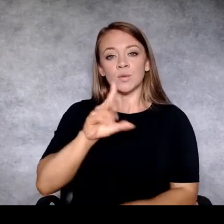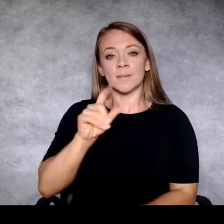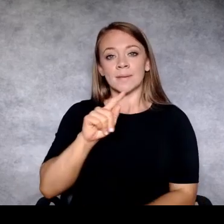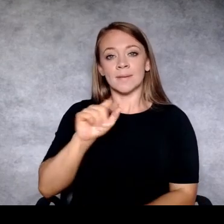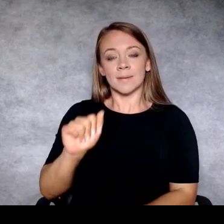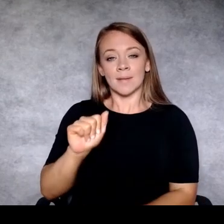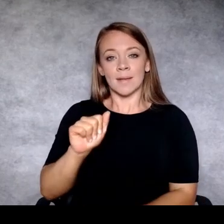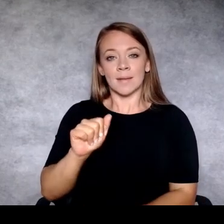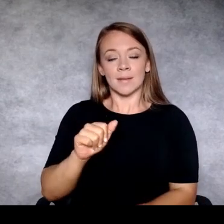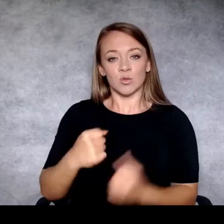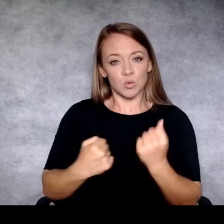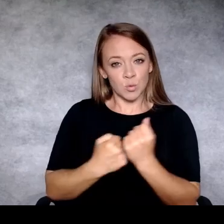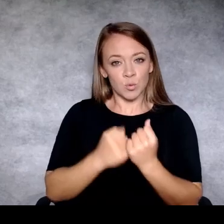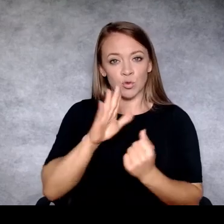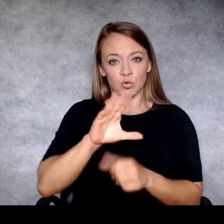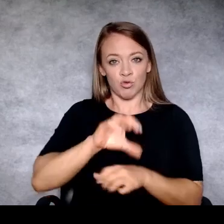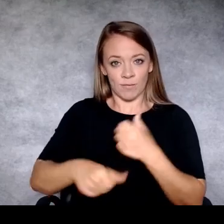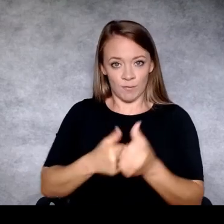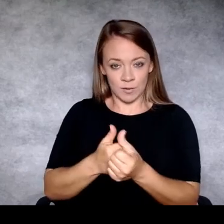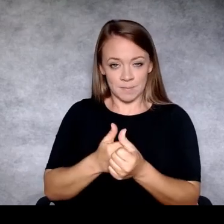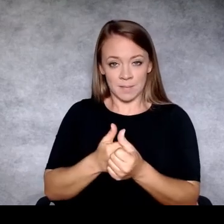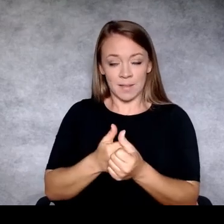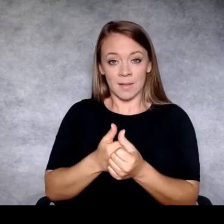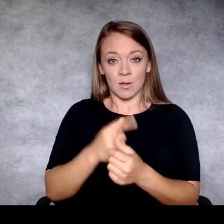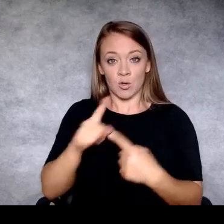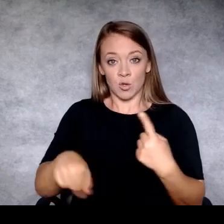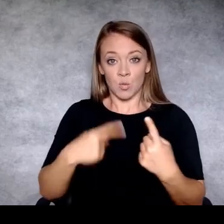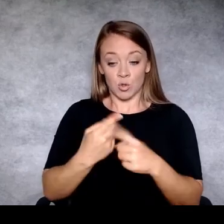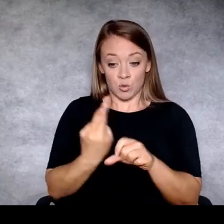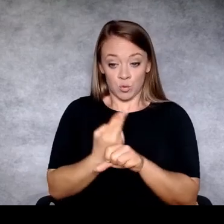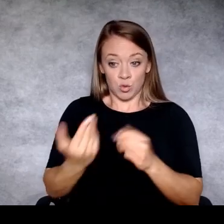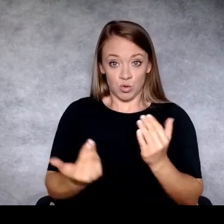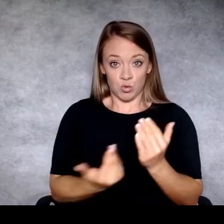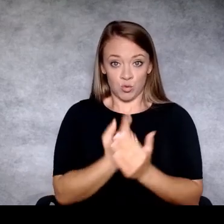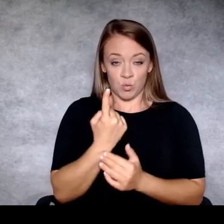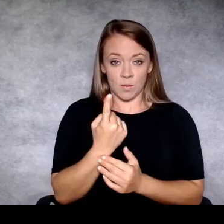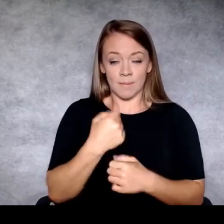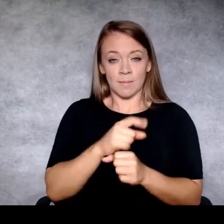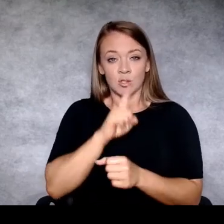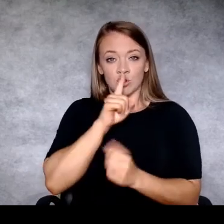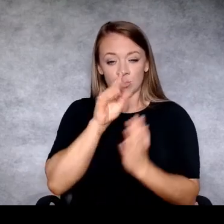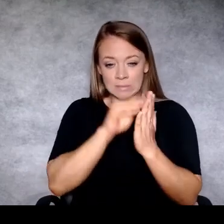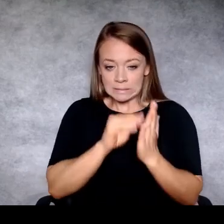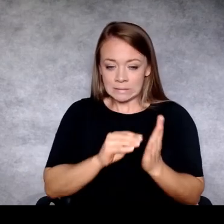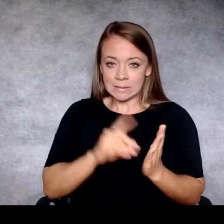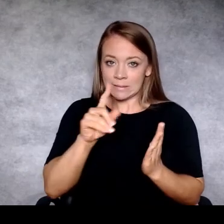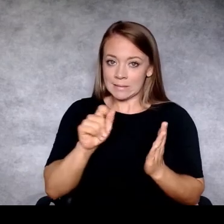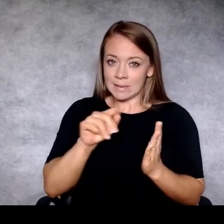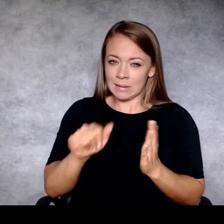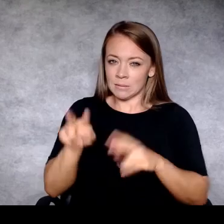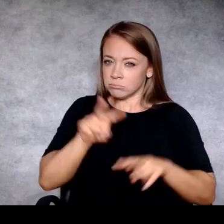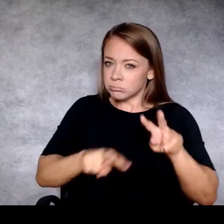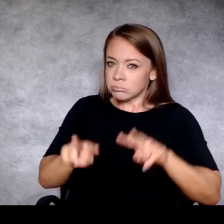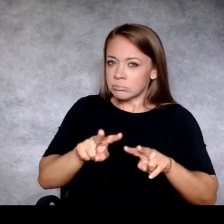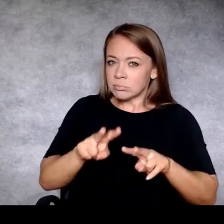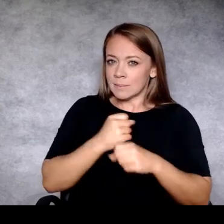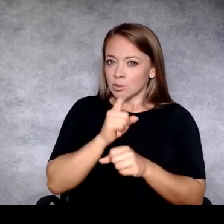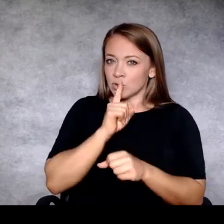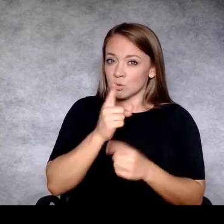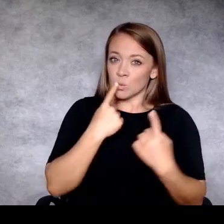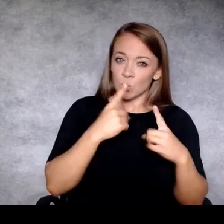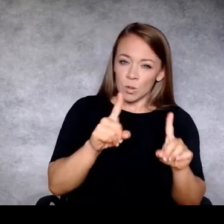your reinforcement. When implementing a new reinforcement strategy, ensure that data is being taken daily to monitor whether